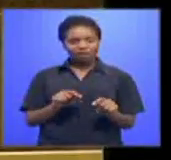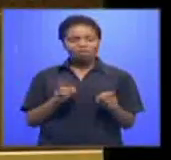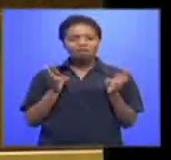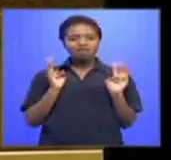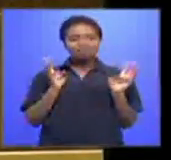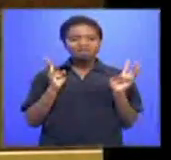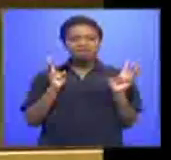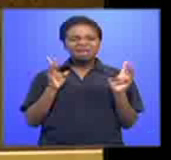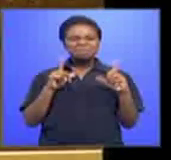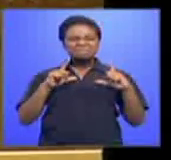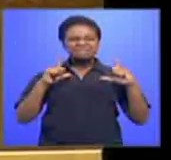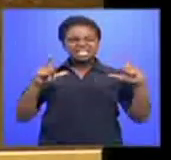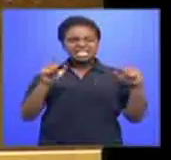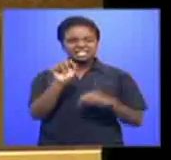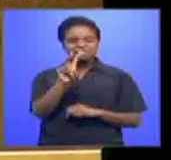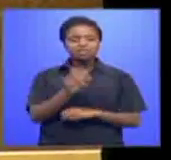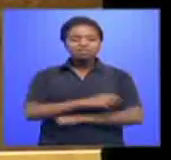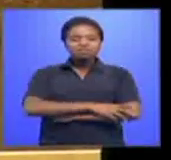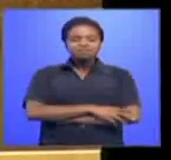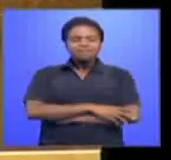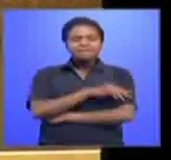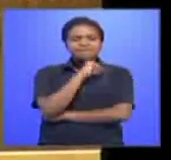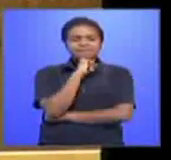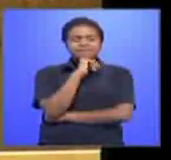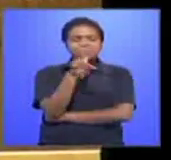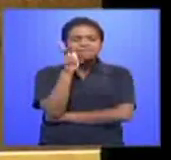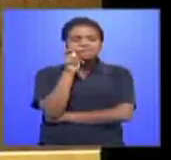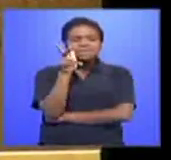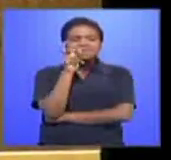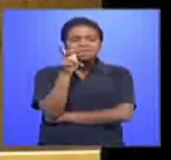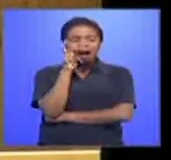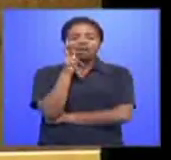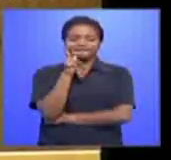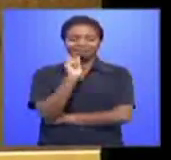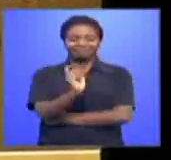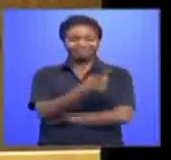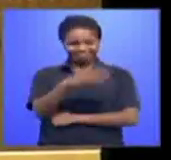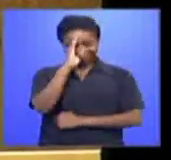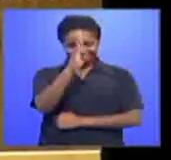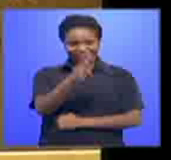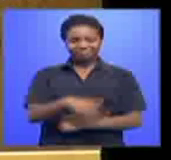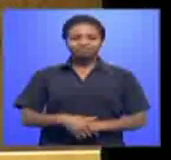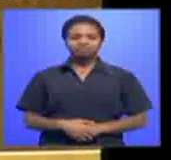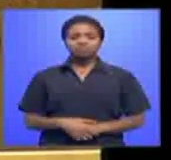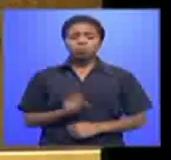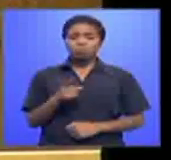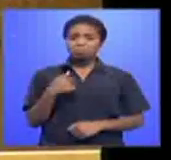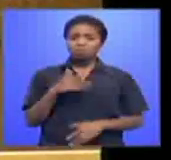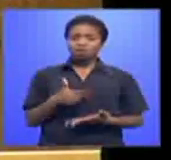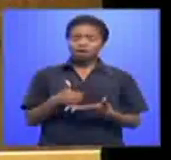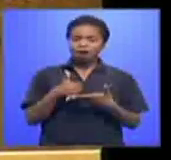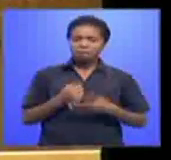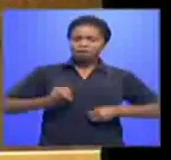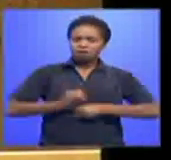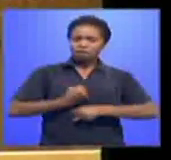Let me also extend my gratitude to all who contributed to the preparation of